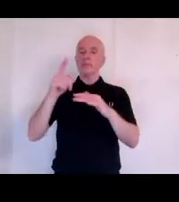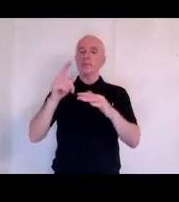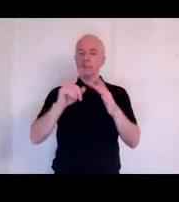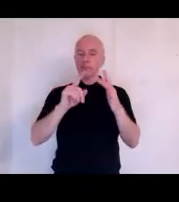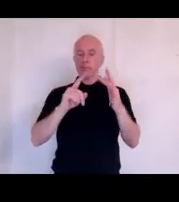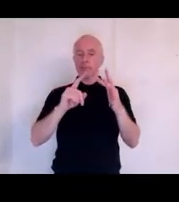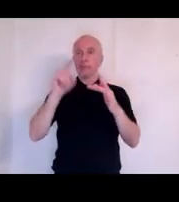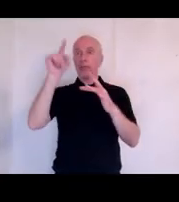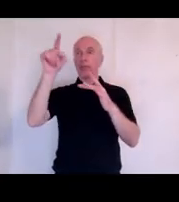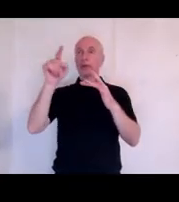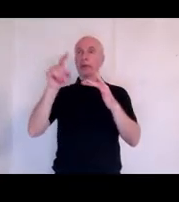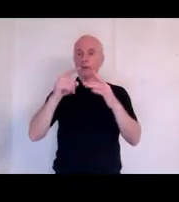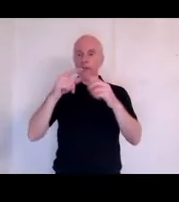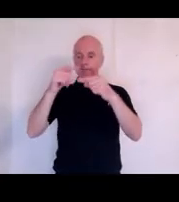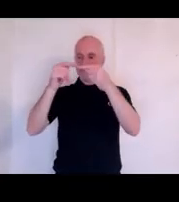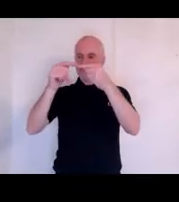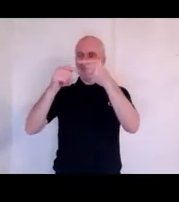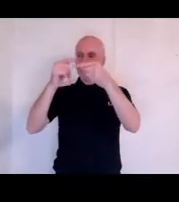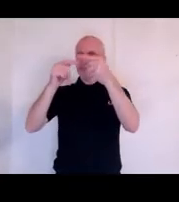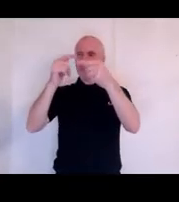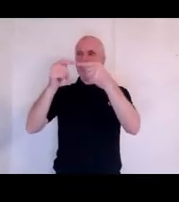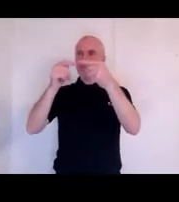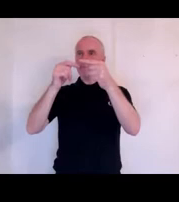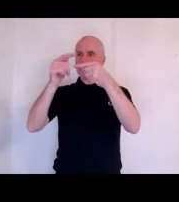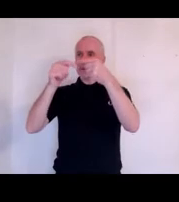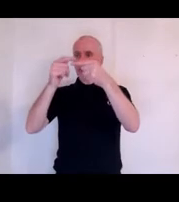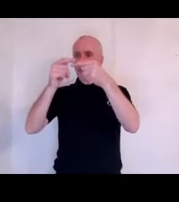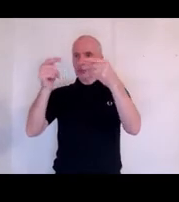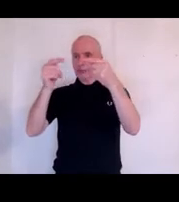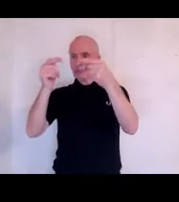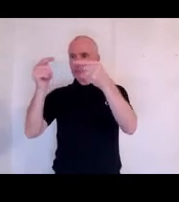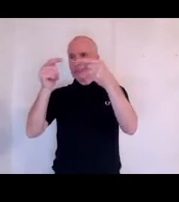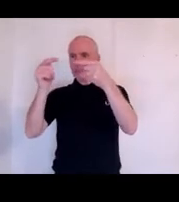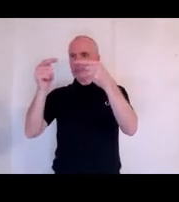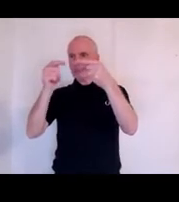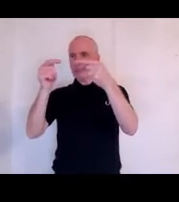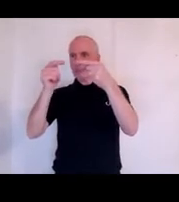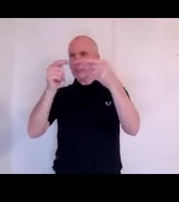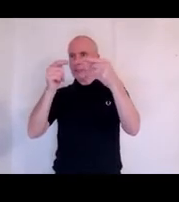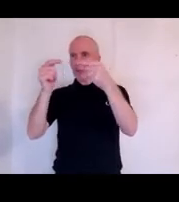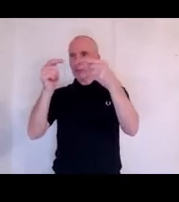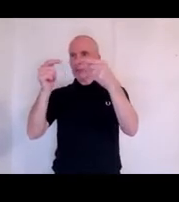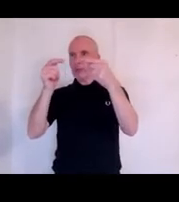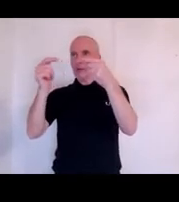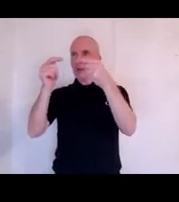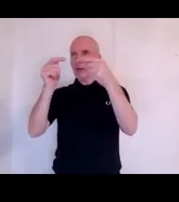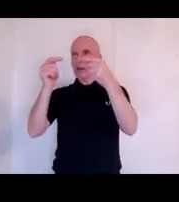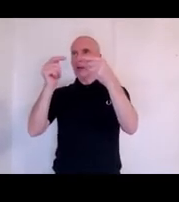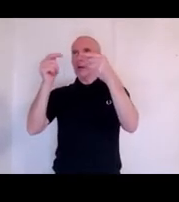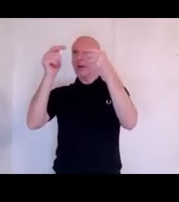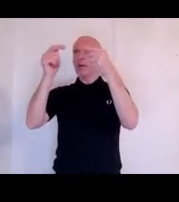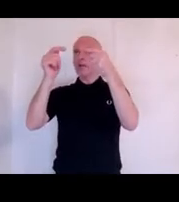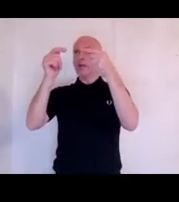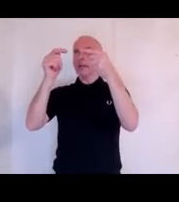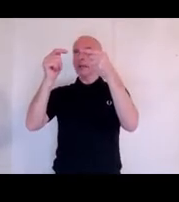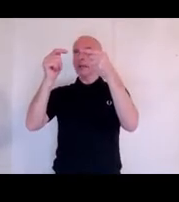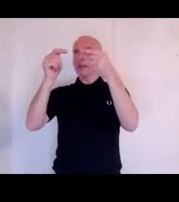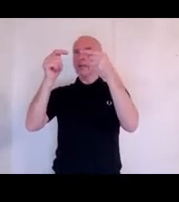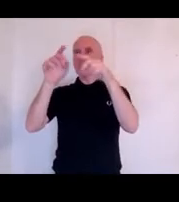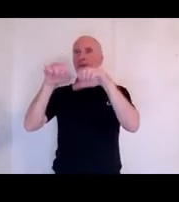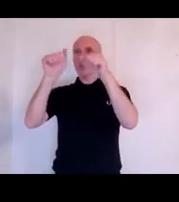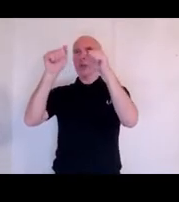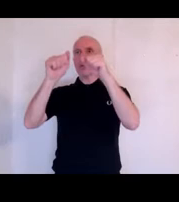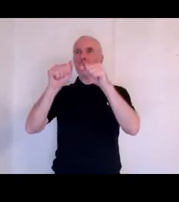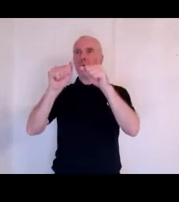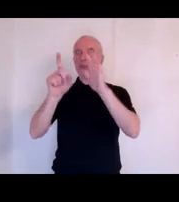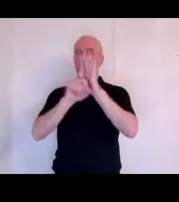rate of charge movement, obviously changes the current within that smoke detector, and can trip the detector and the